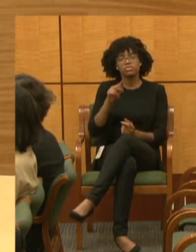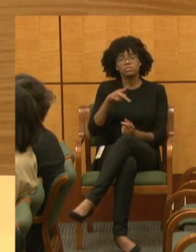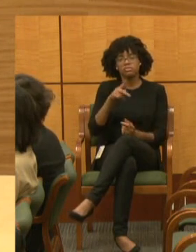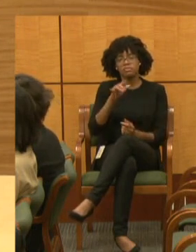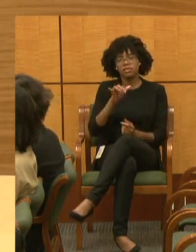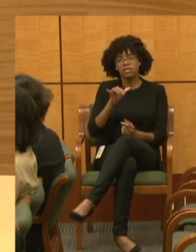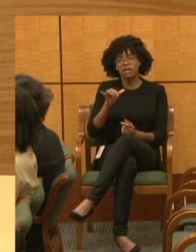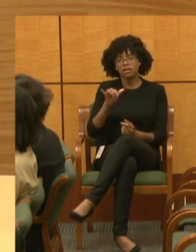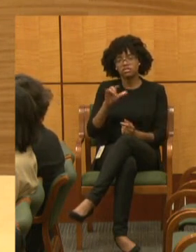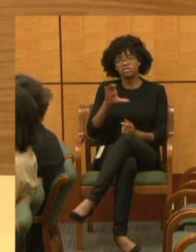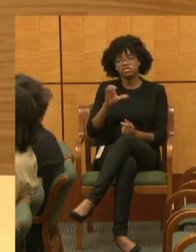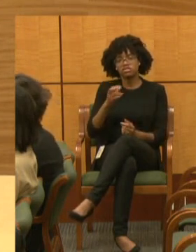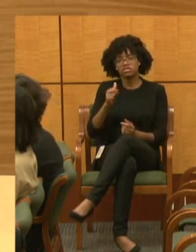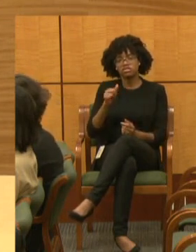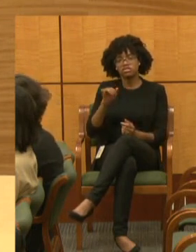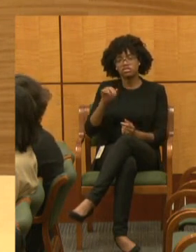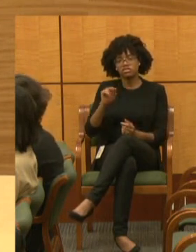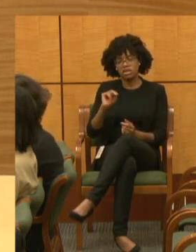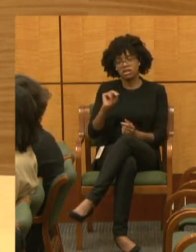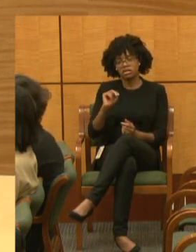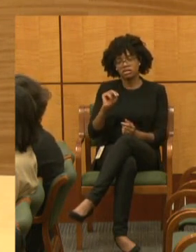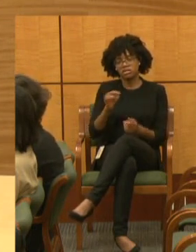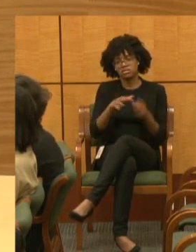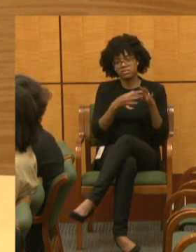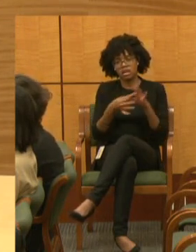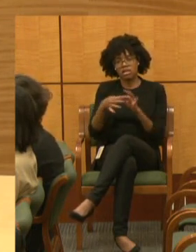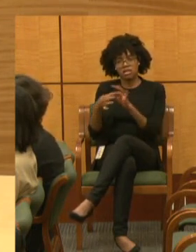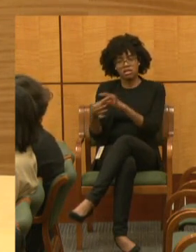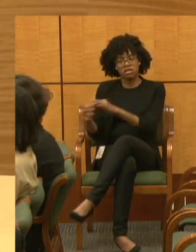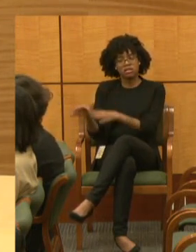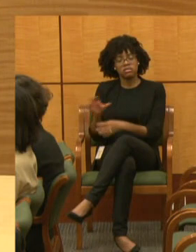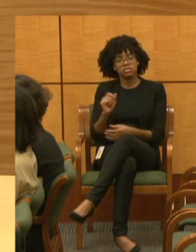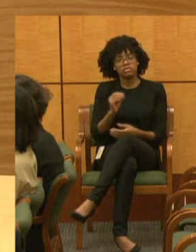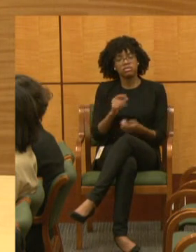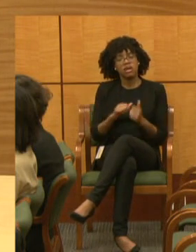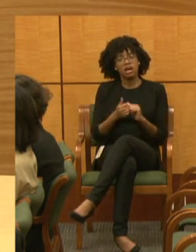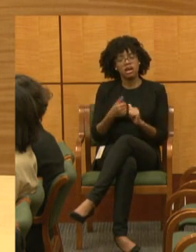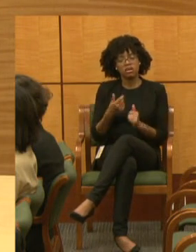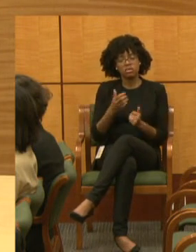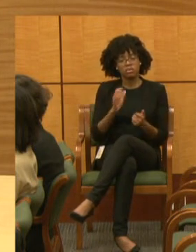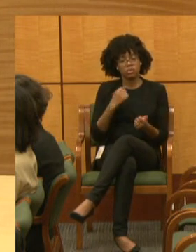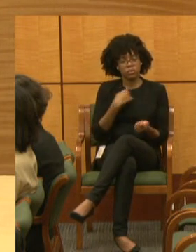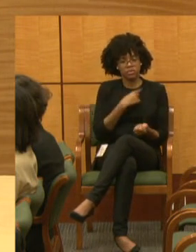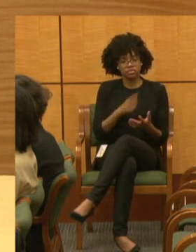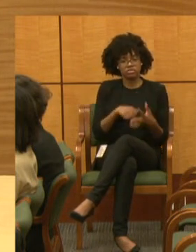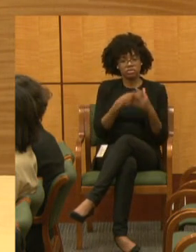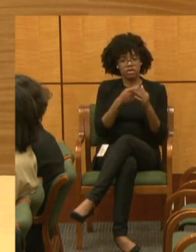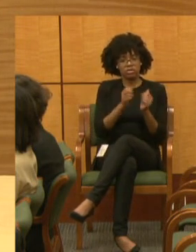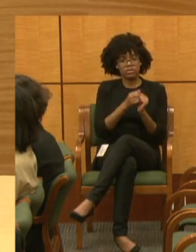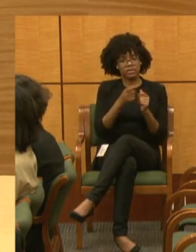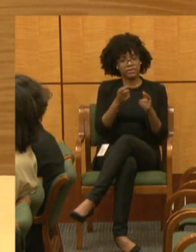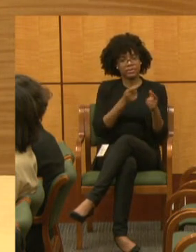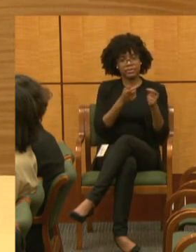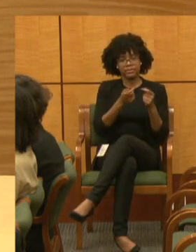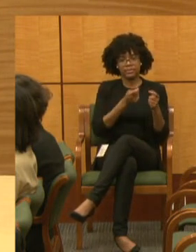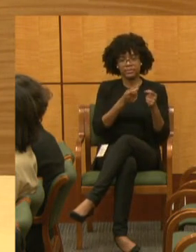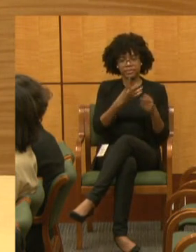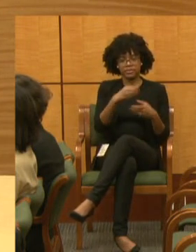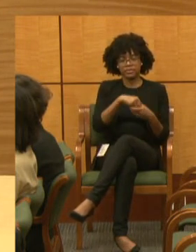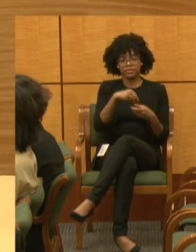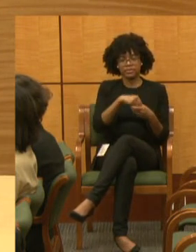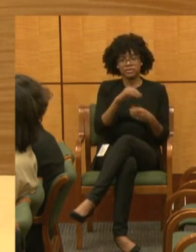what assurances are there that the ingredients being used in compounding are appropriate. I think it's important